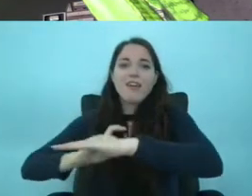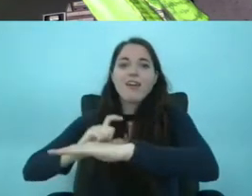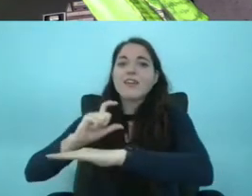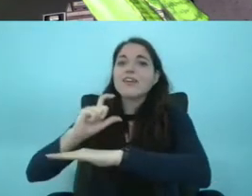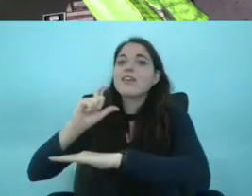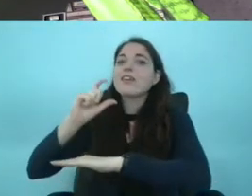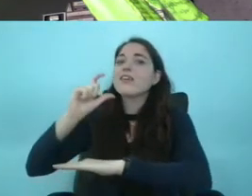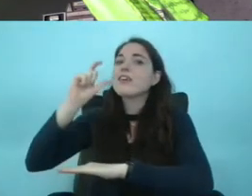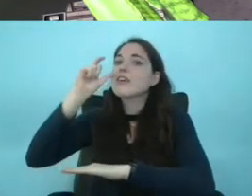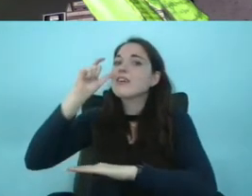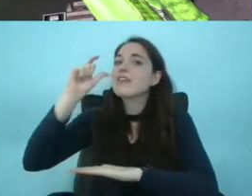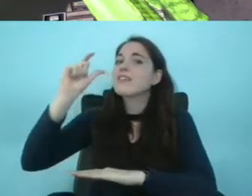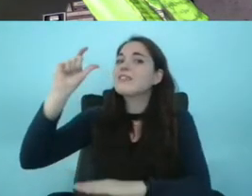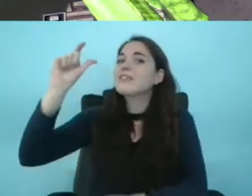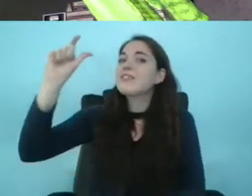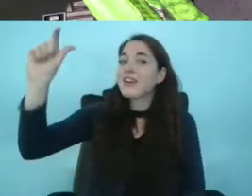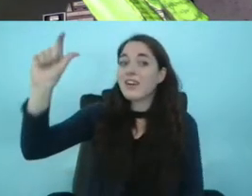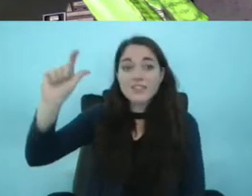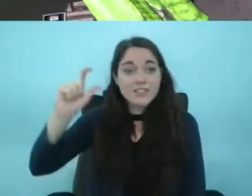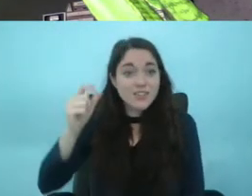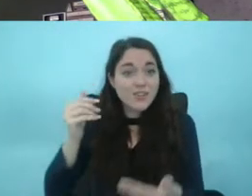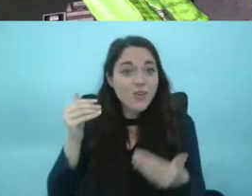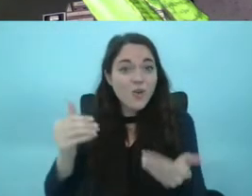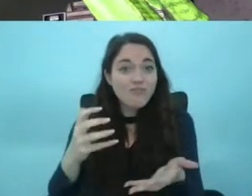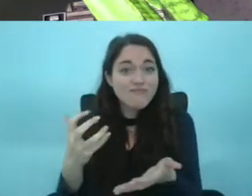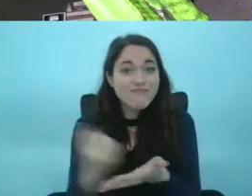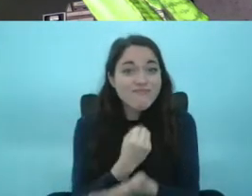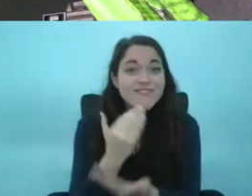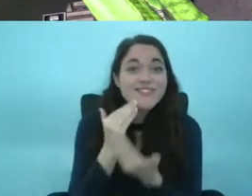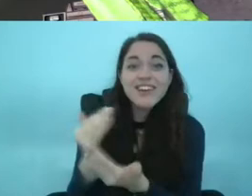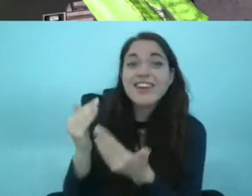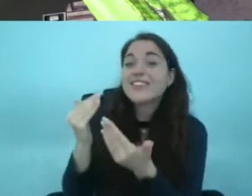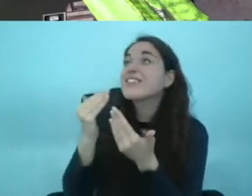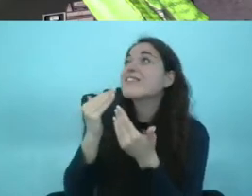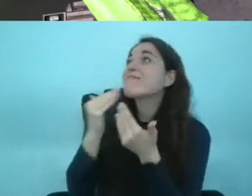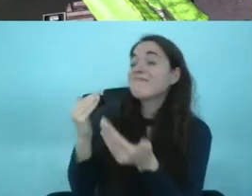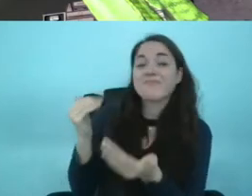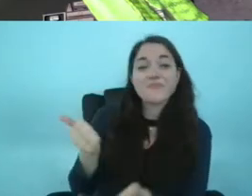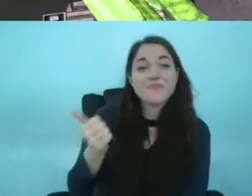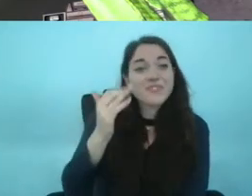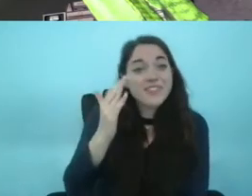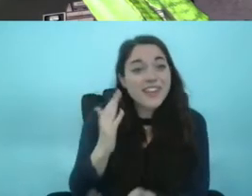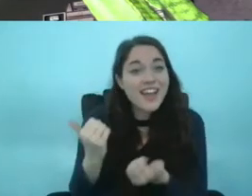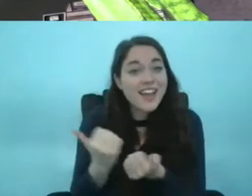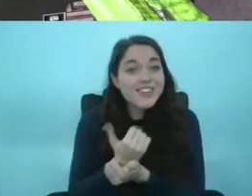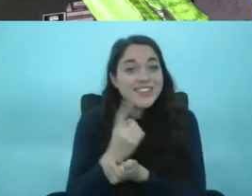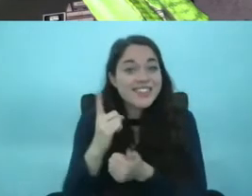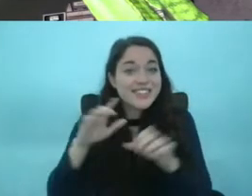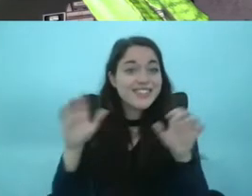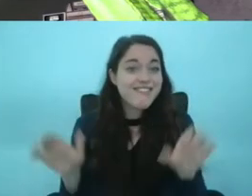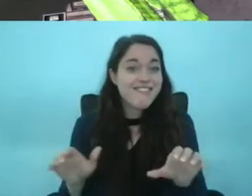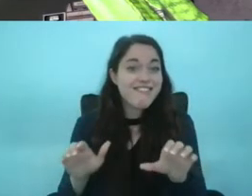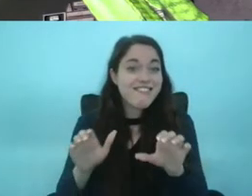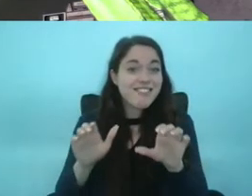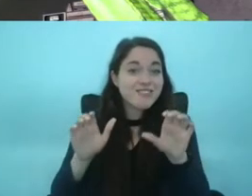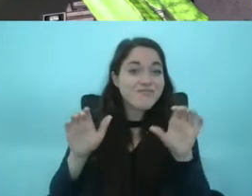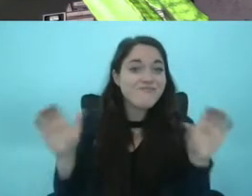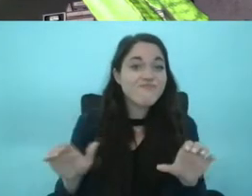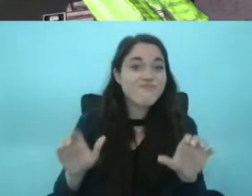place, you can thank Jehovah for the things that God has done.